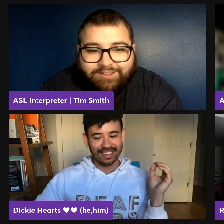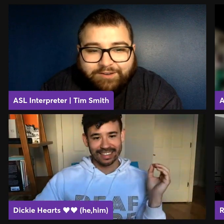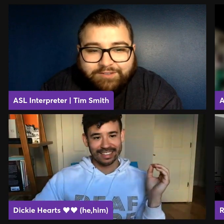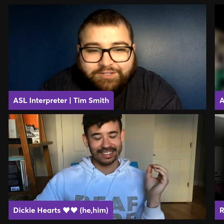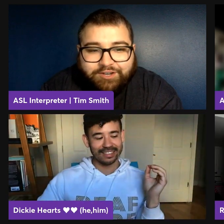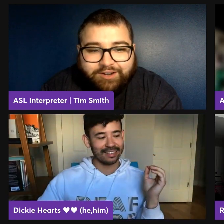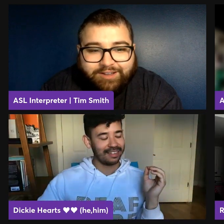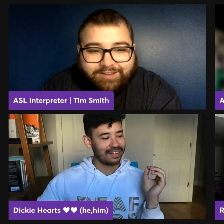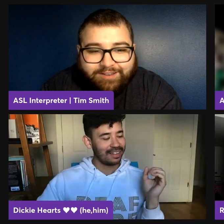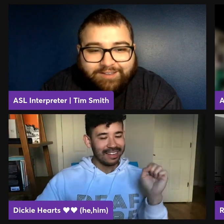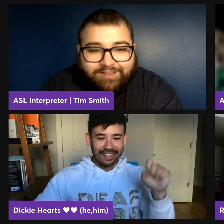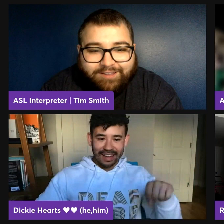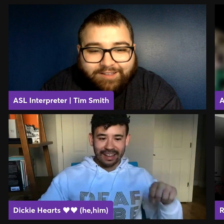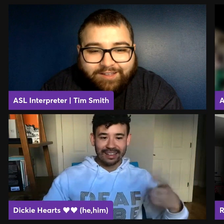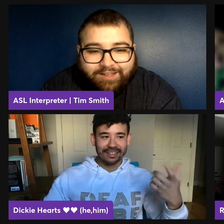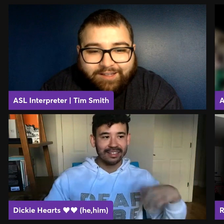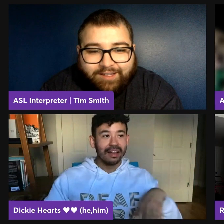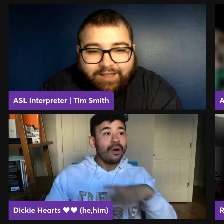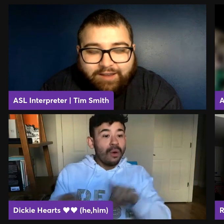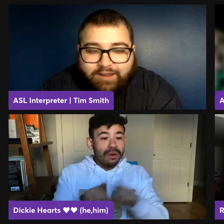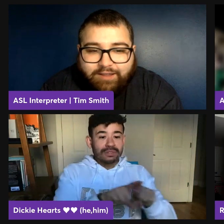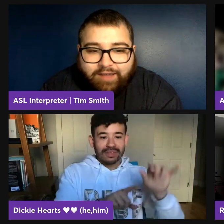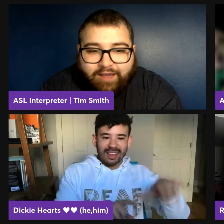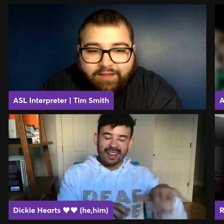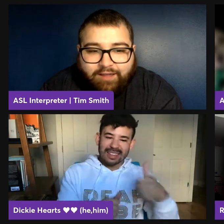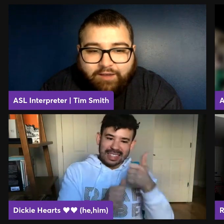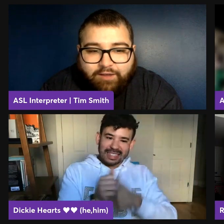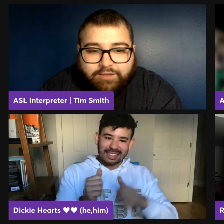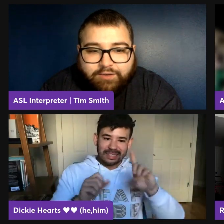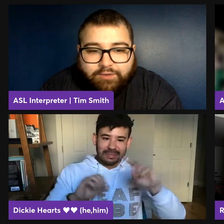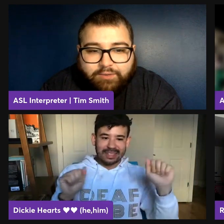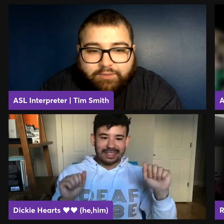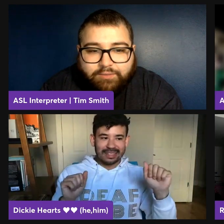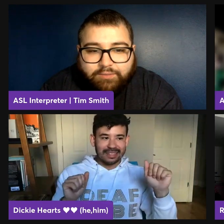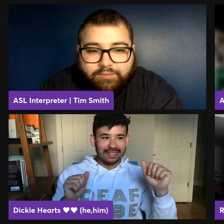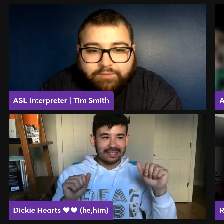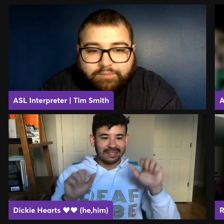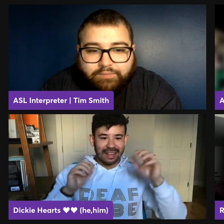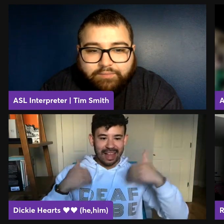Oh, there goes the chair again. And yeah, also, you